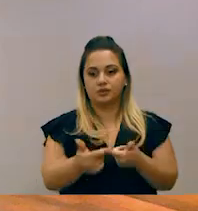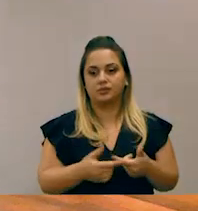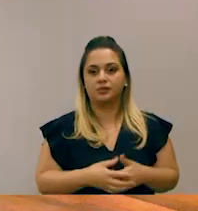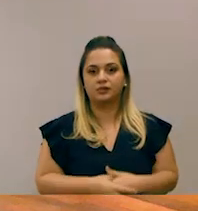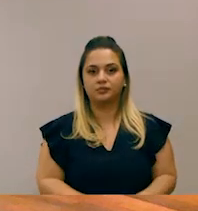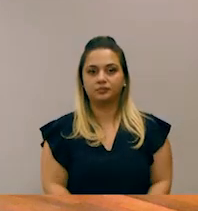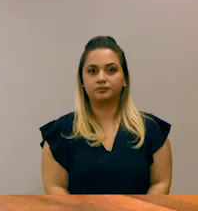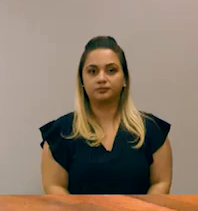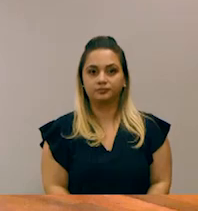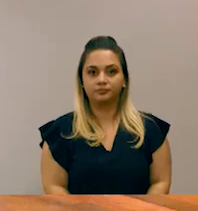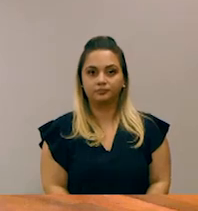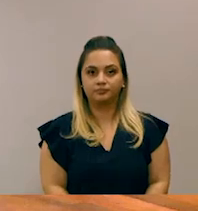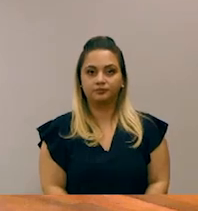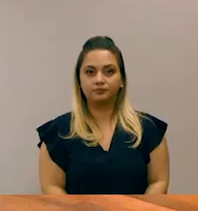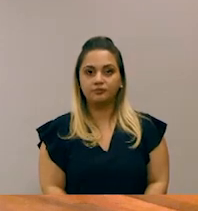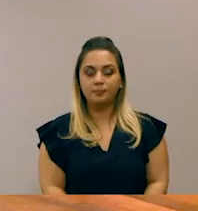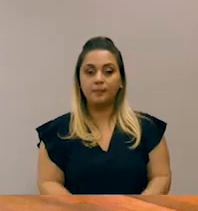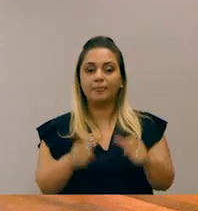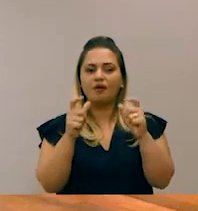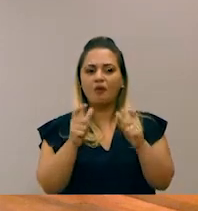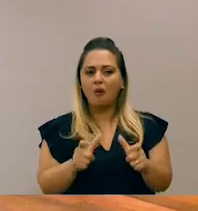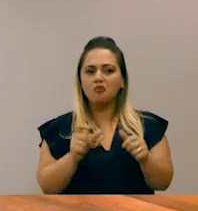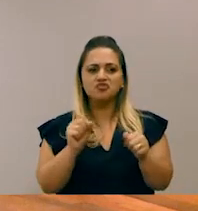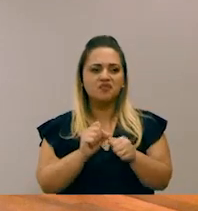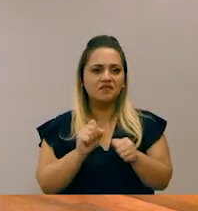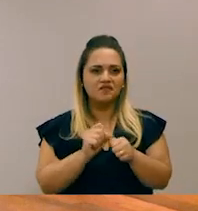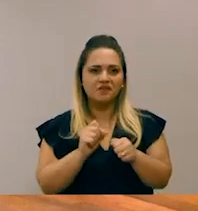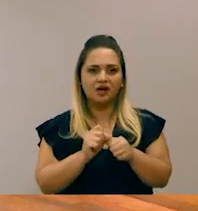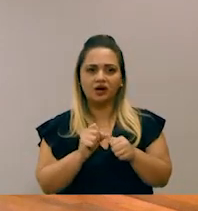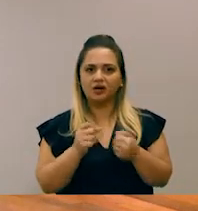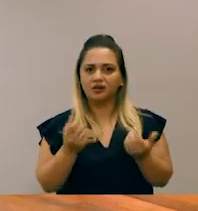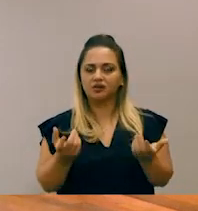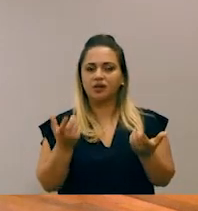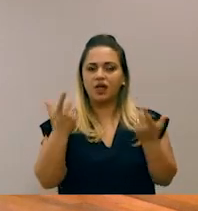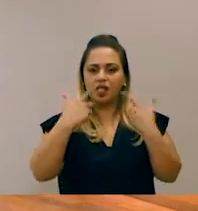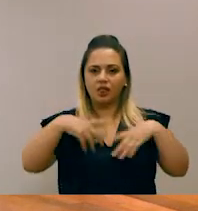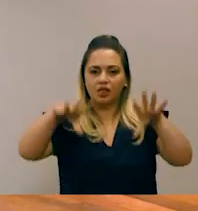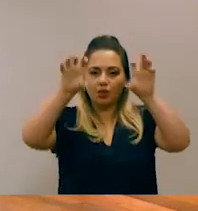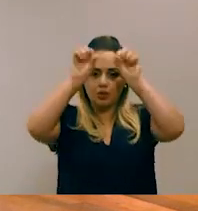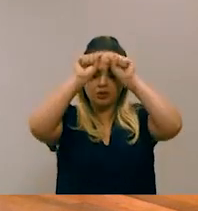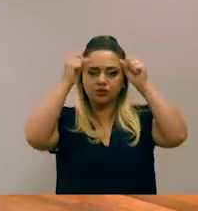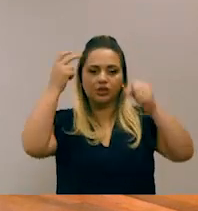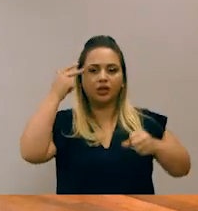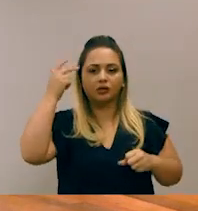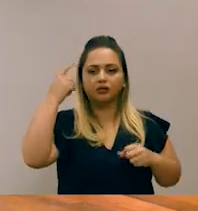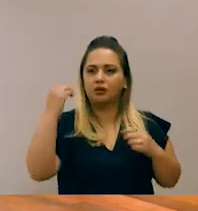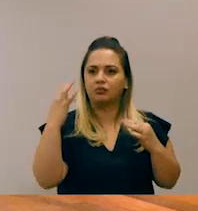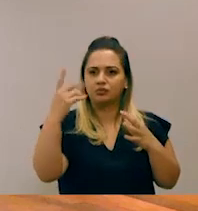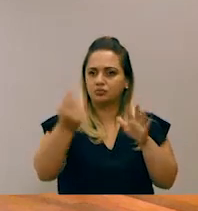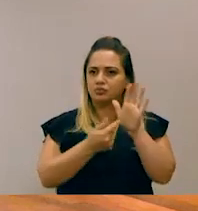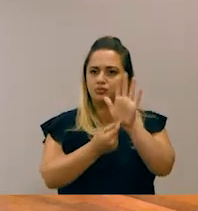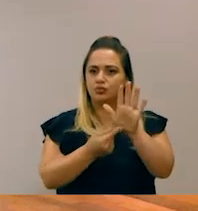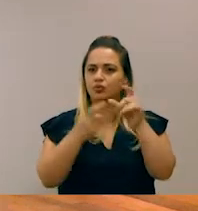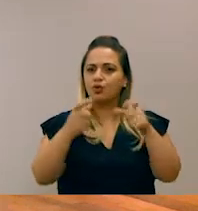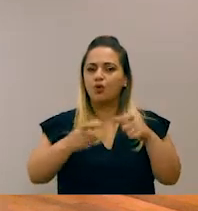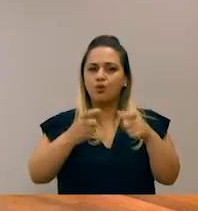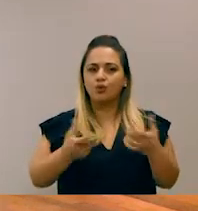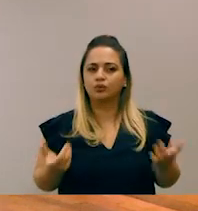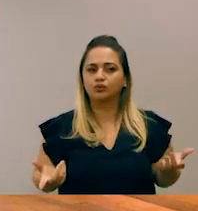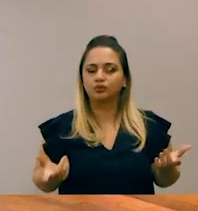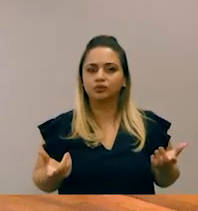to have. But where are we going to use natural language here,